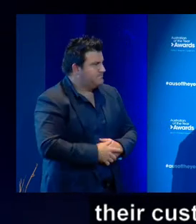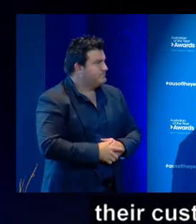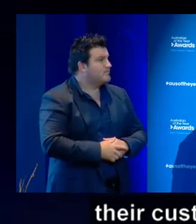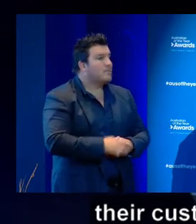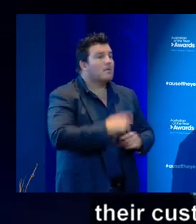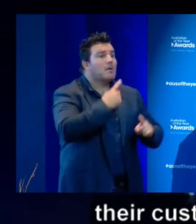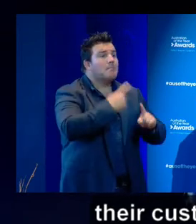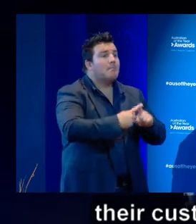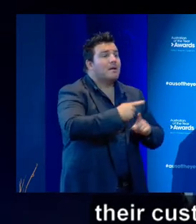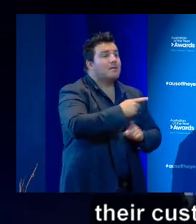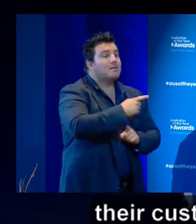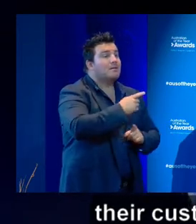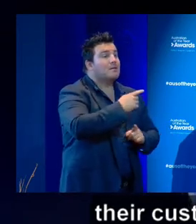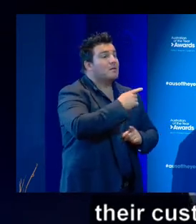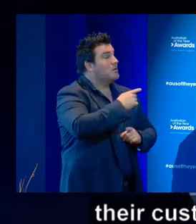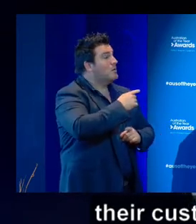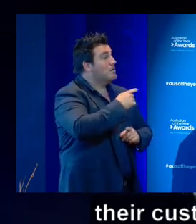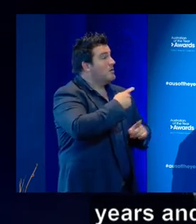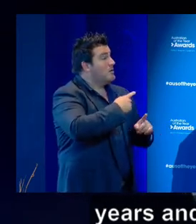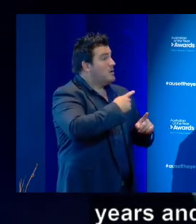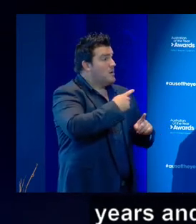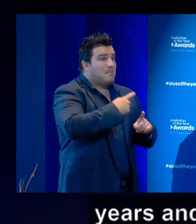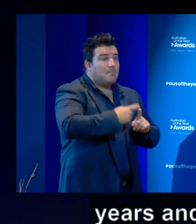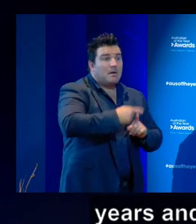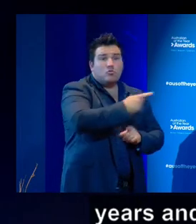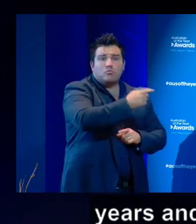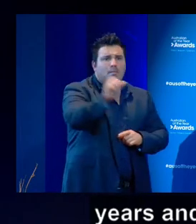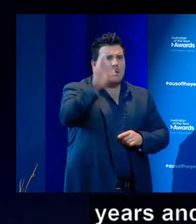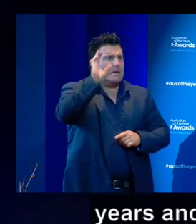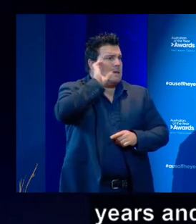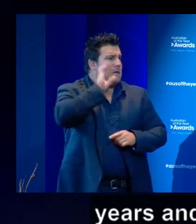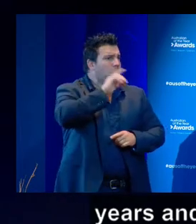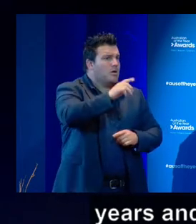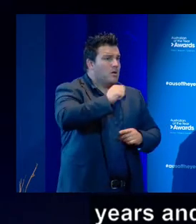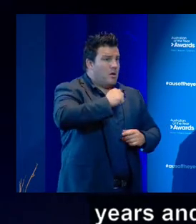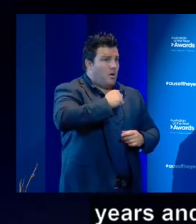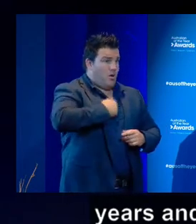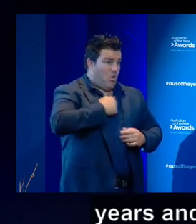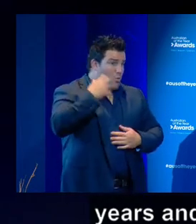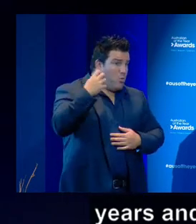it quite often that we stand on the shoulders of giants to achieve things, and my life is